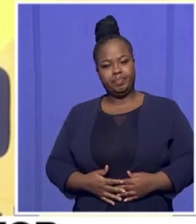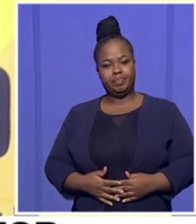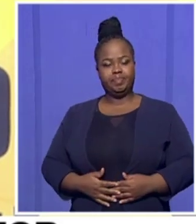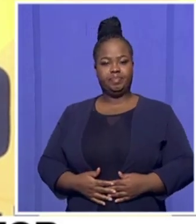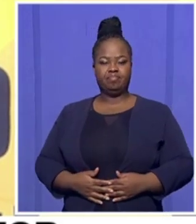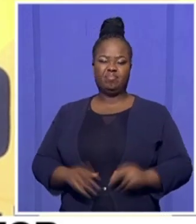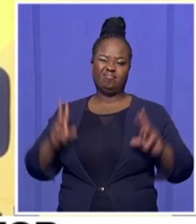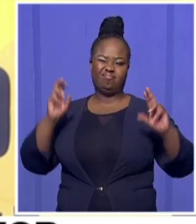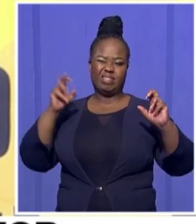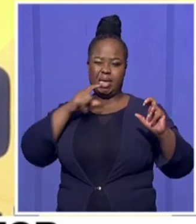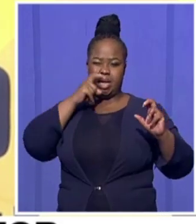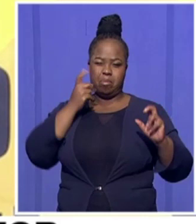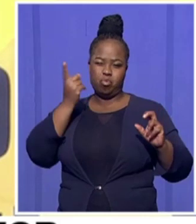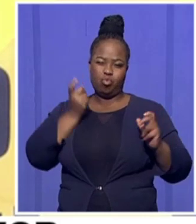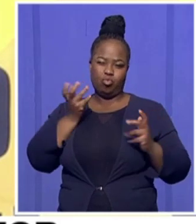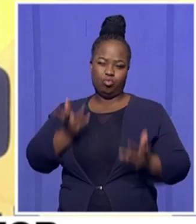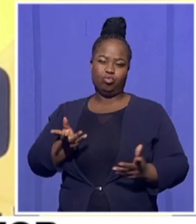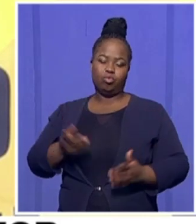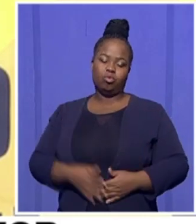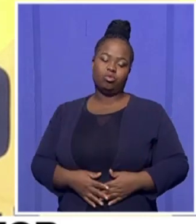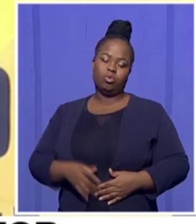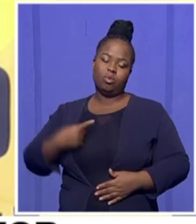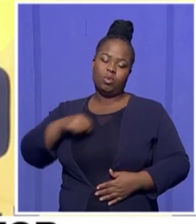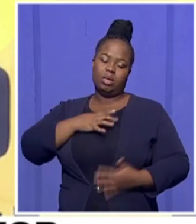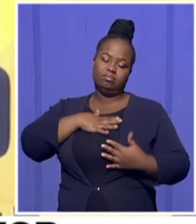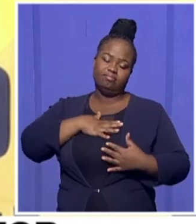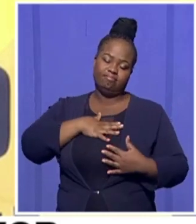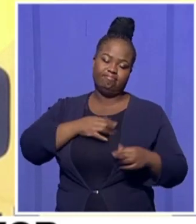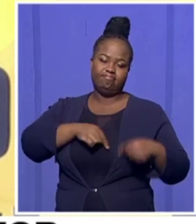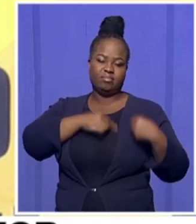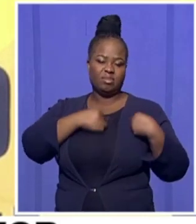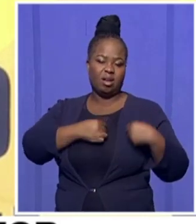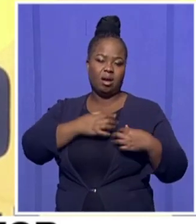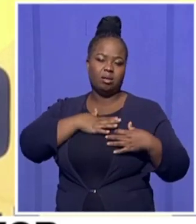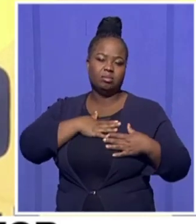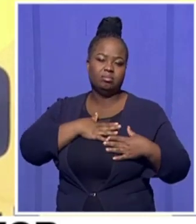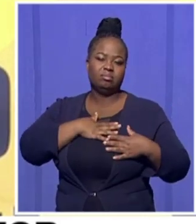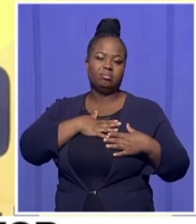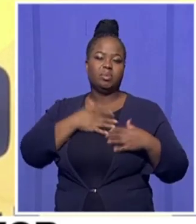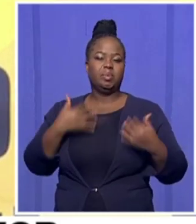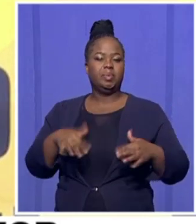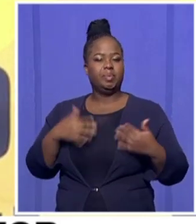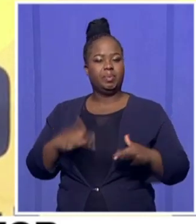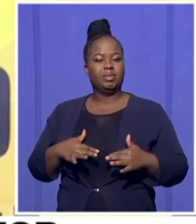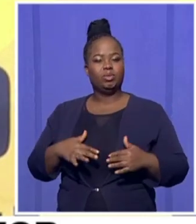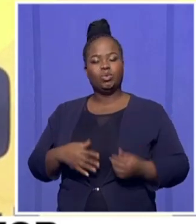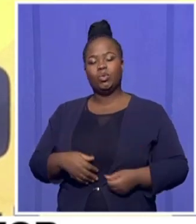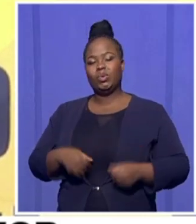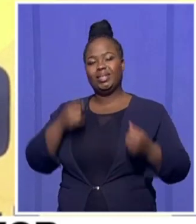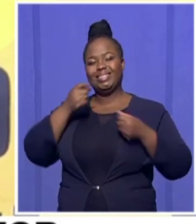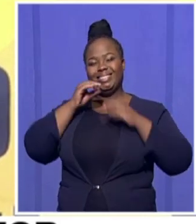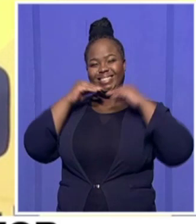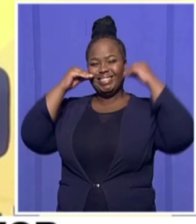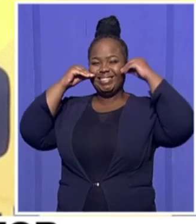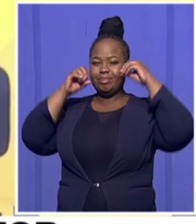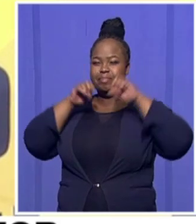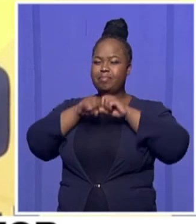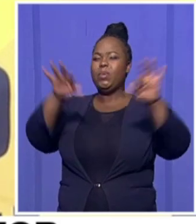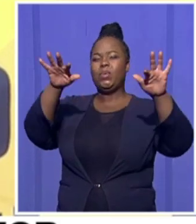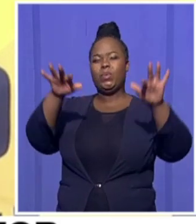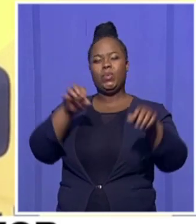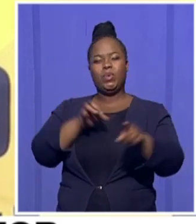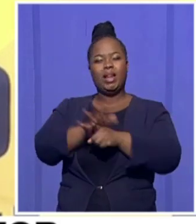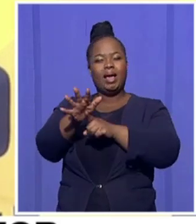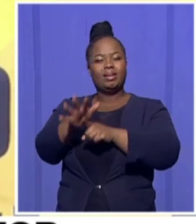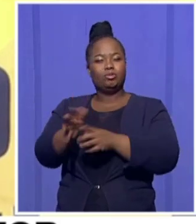We will miss his generosity of heart, his warmth, his infectious smile, his giving